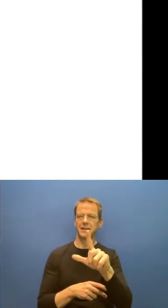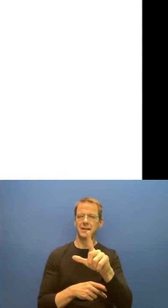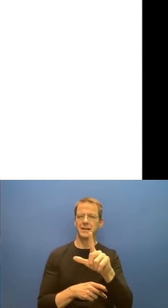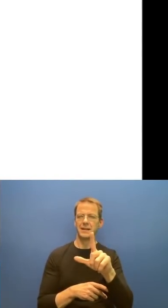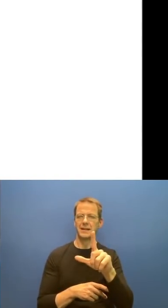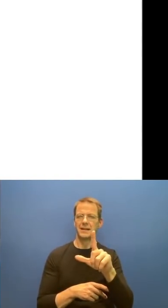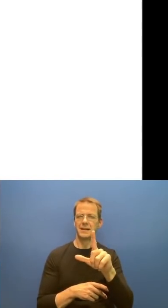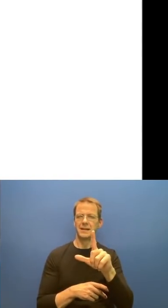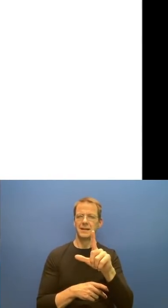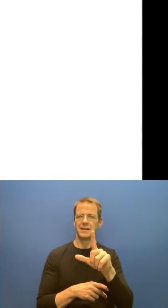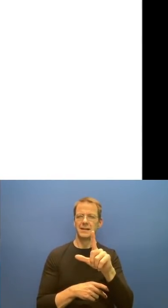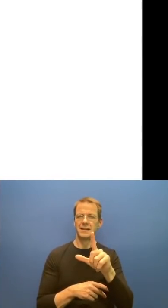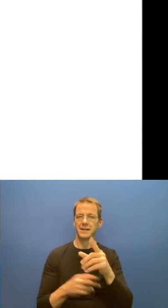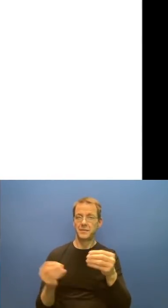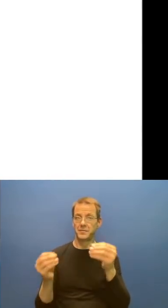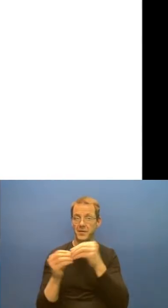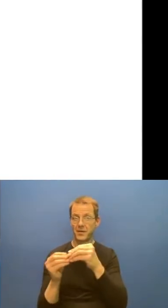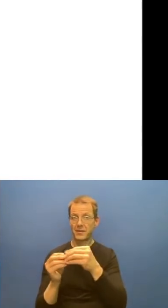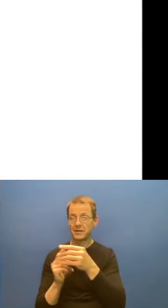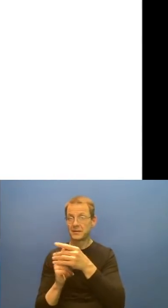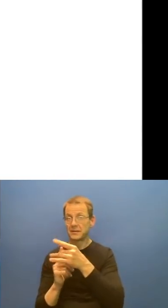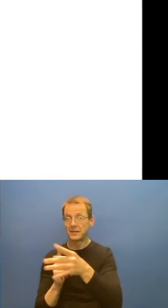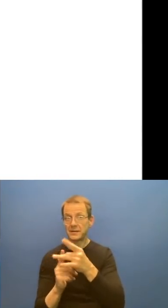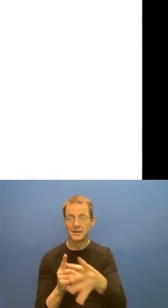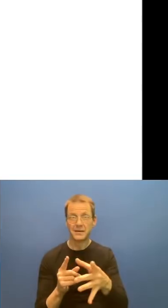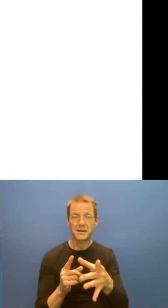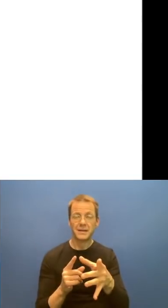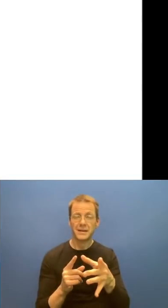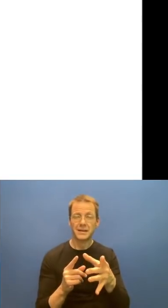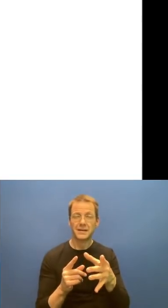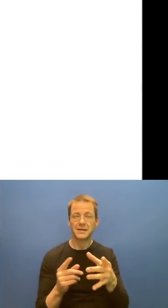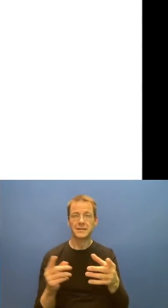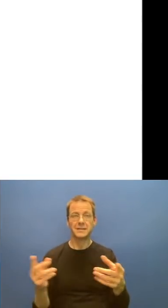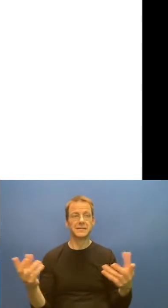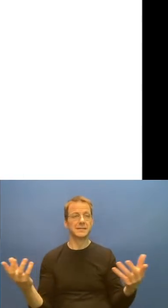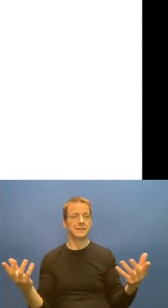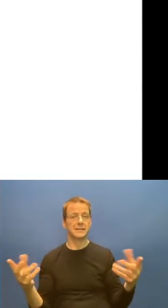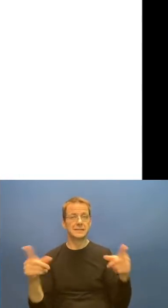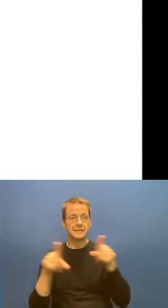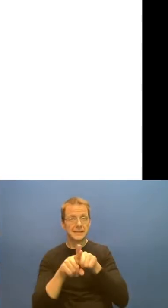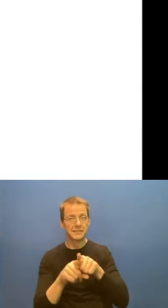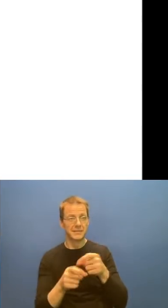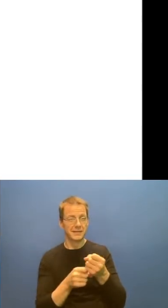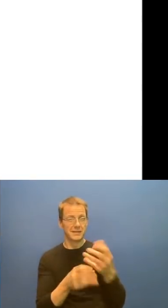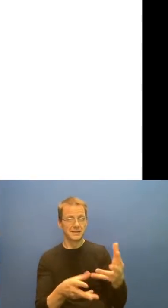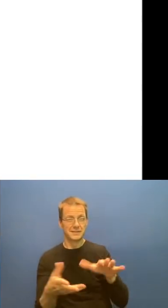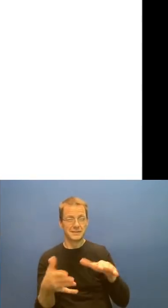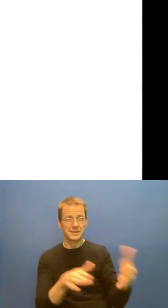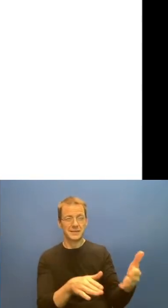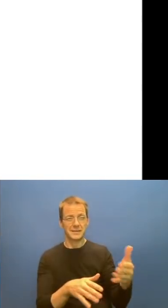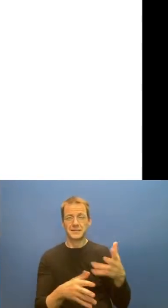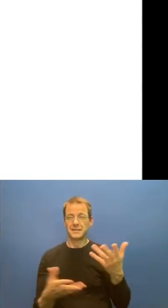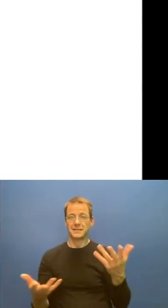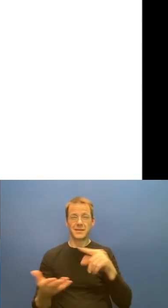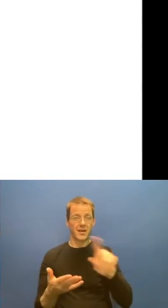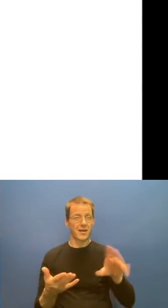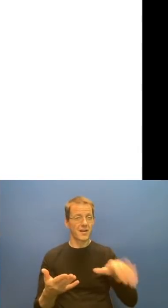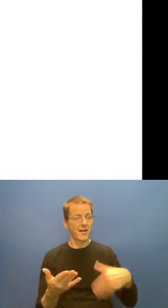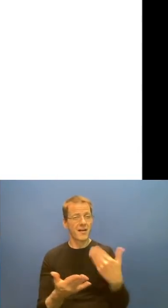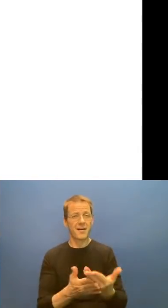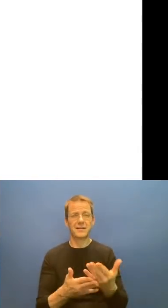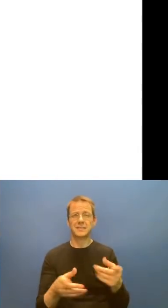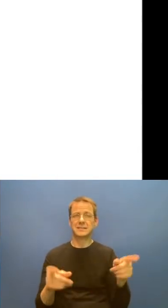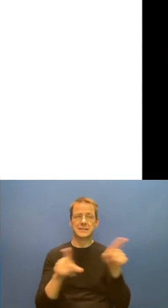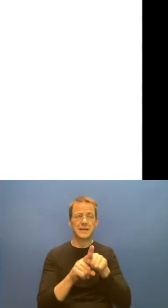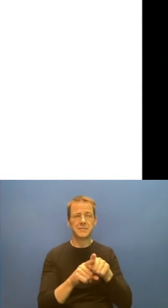more transmissible, and we do not know the virulence. So I do not want Omicron on my planet, and I'm really quite angry and